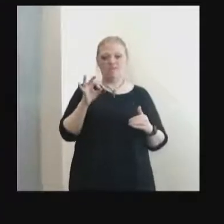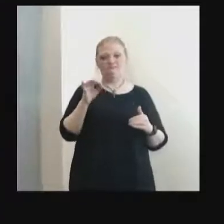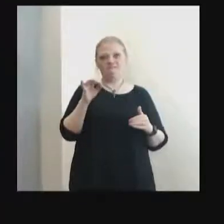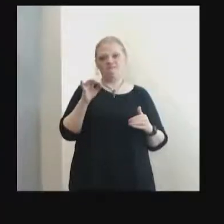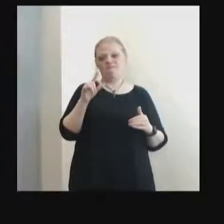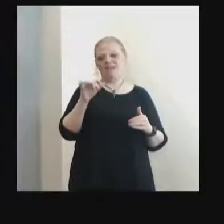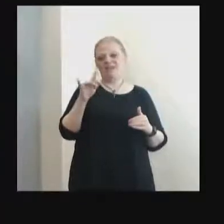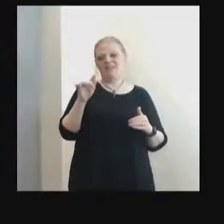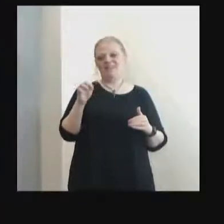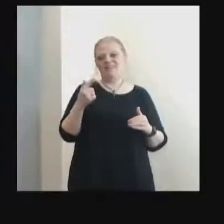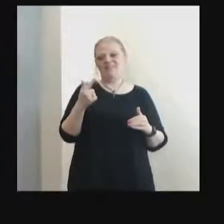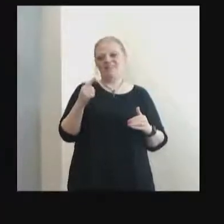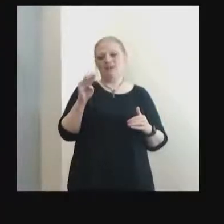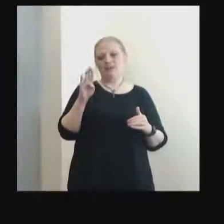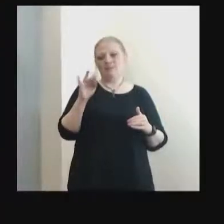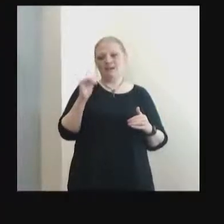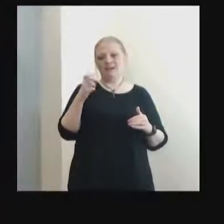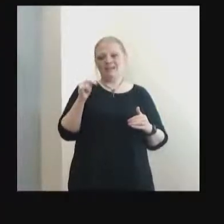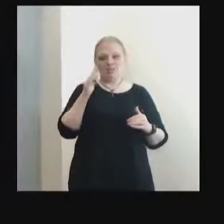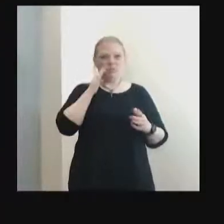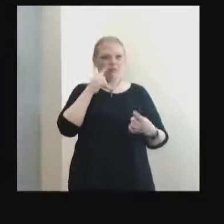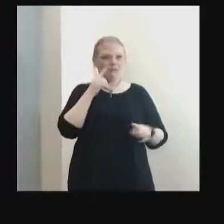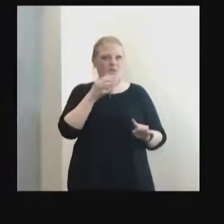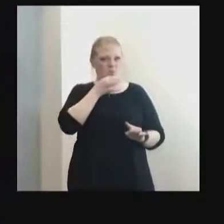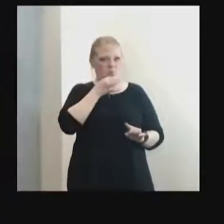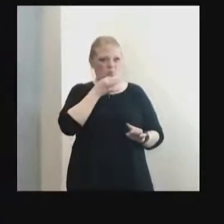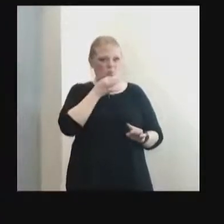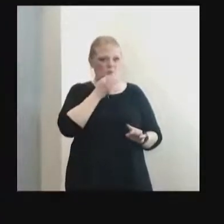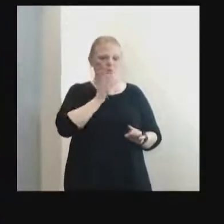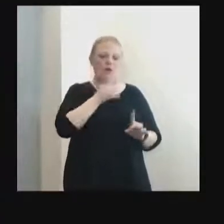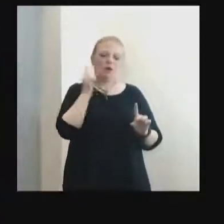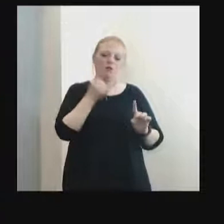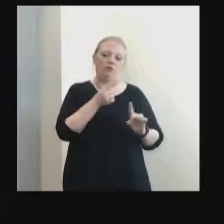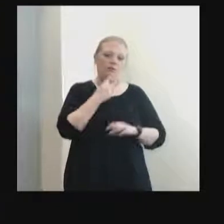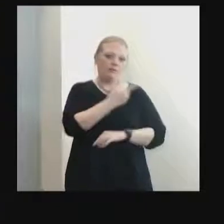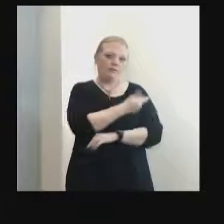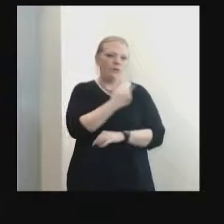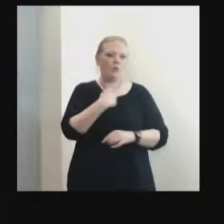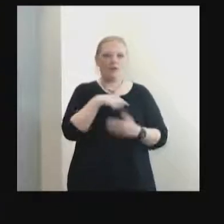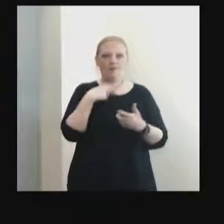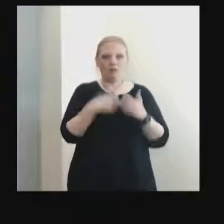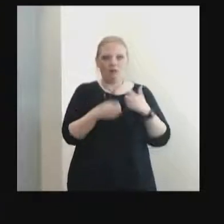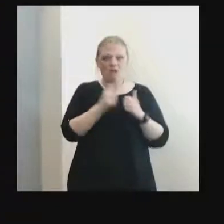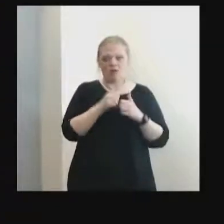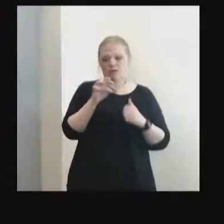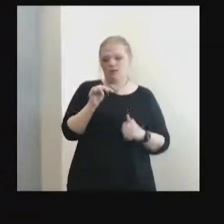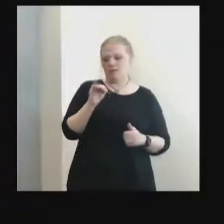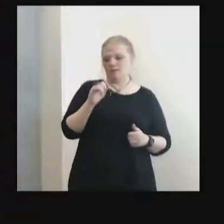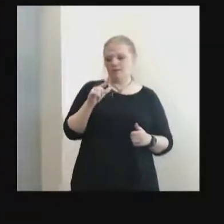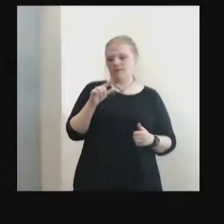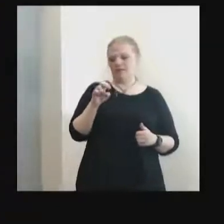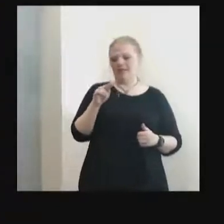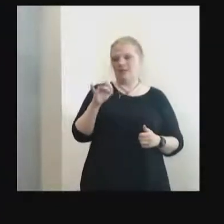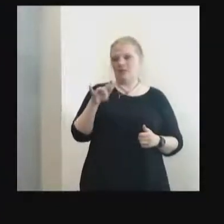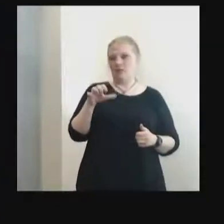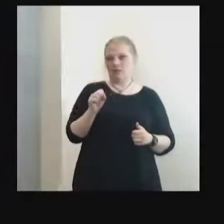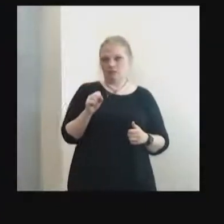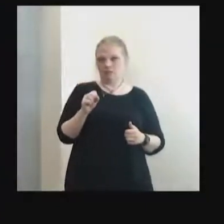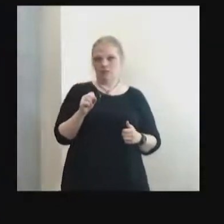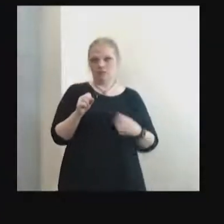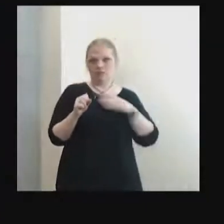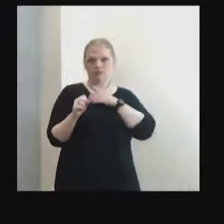Our goal is to get as many people vaccinated. We know we have a problem with millennials. We know we have a lot of problem with people who like to